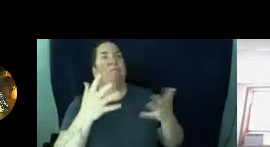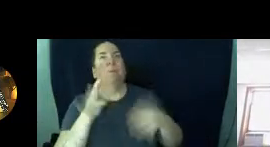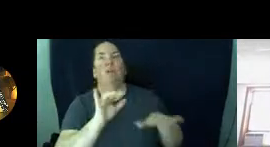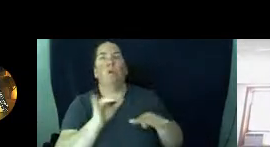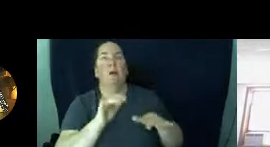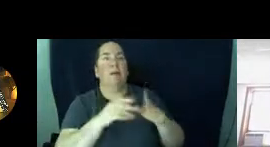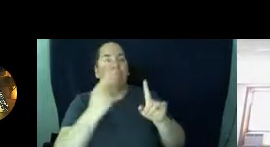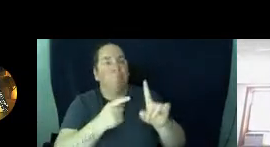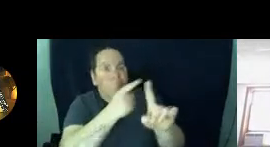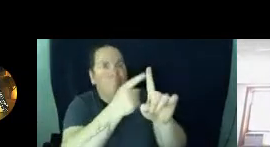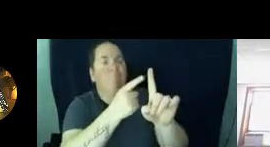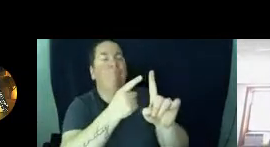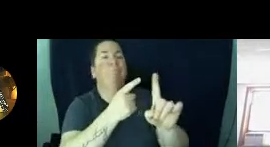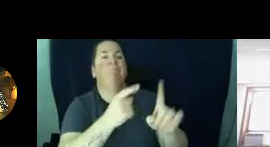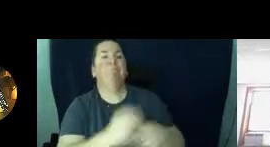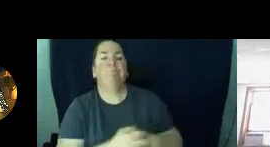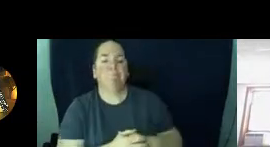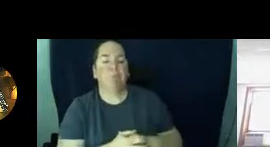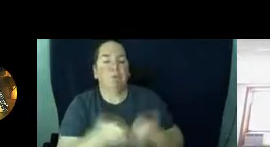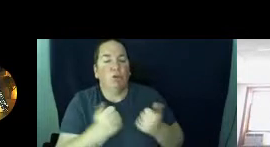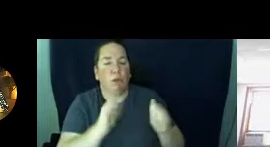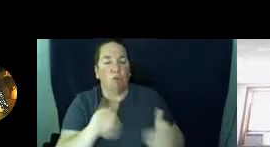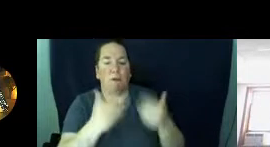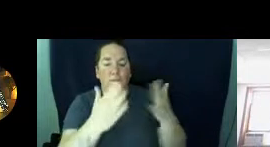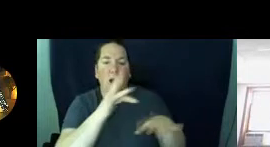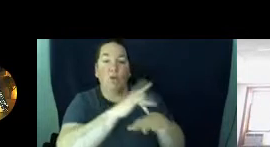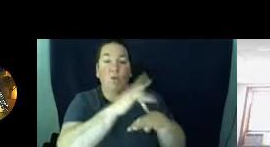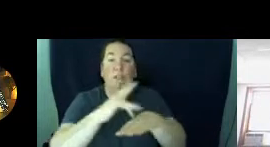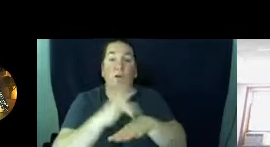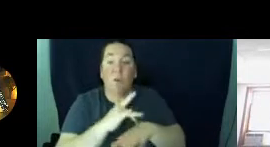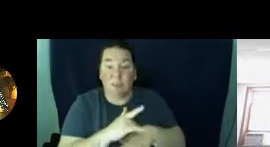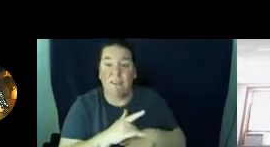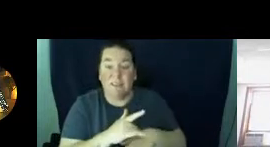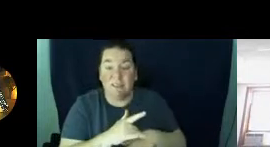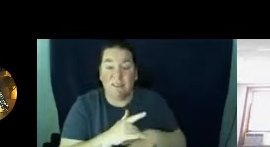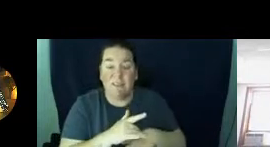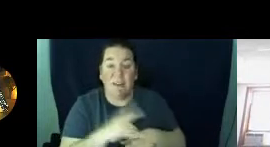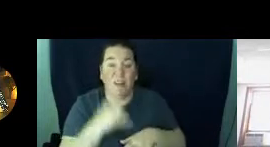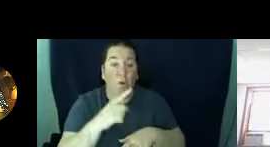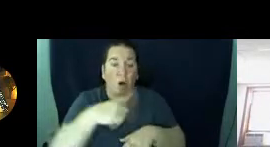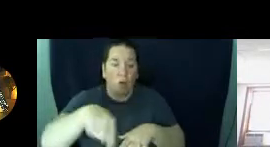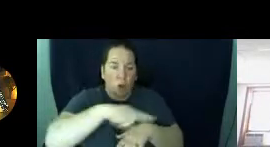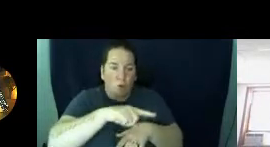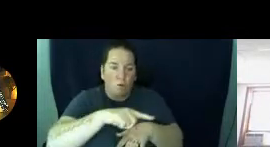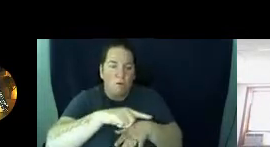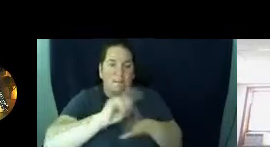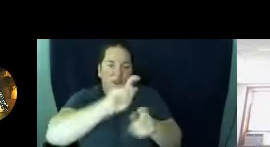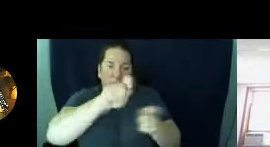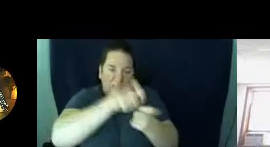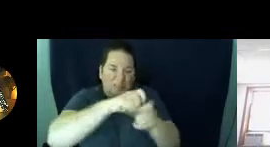initiative to provide these resources for those specific marginalized communities,